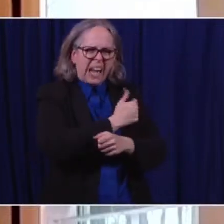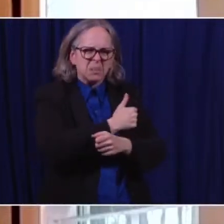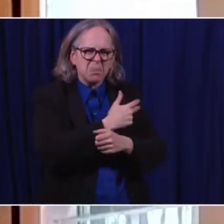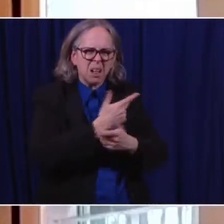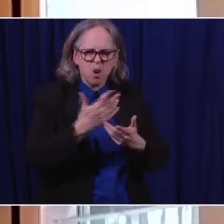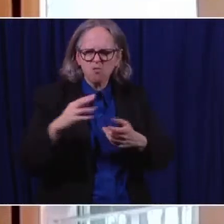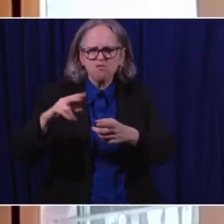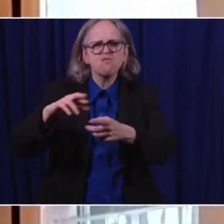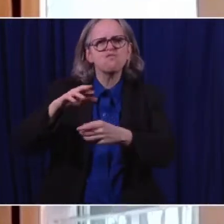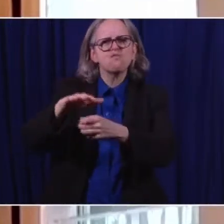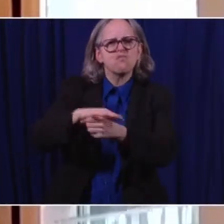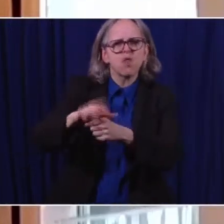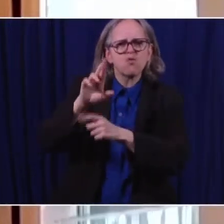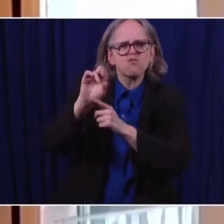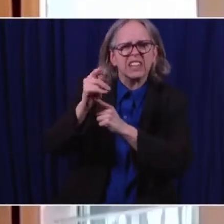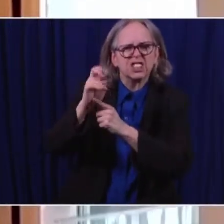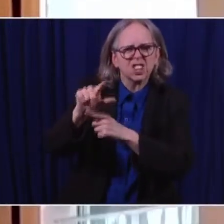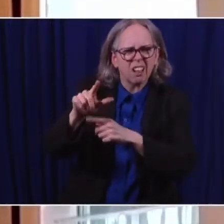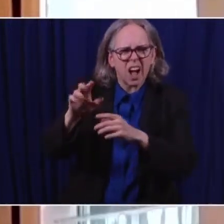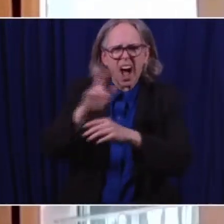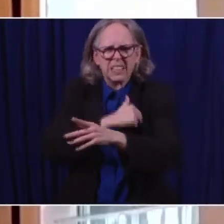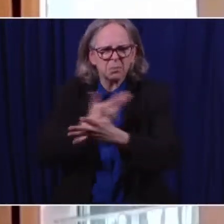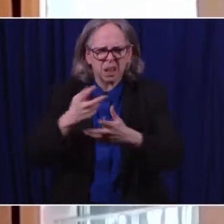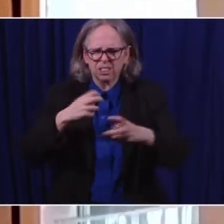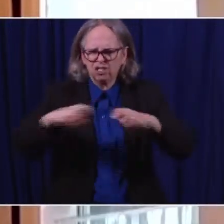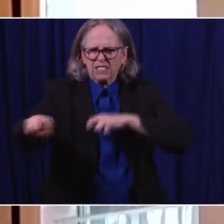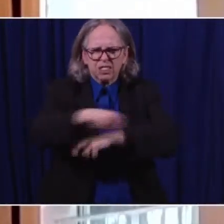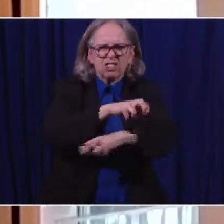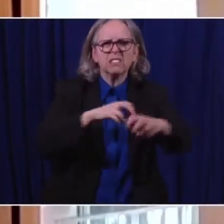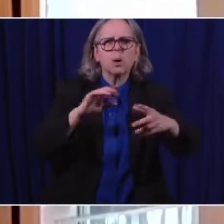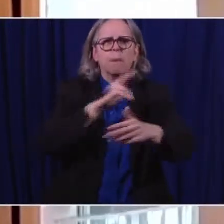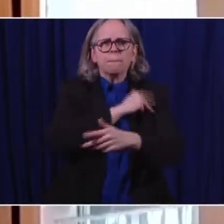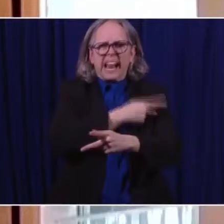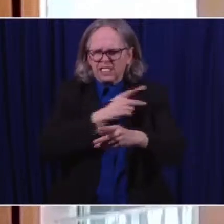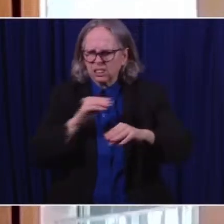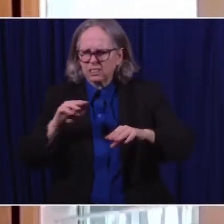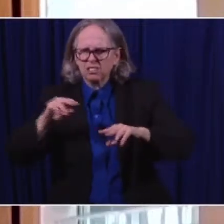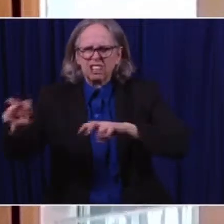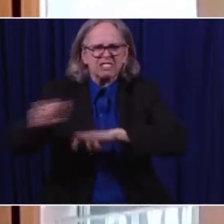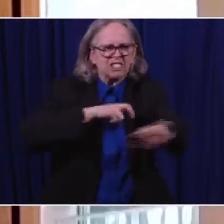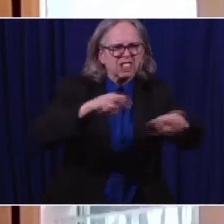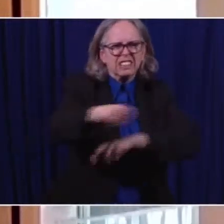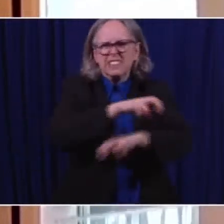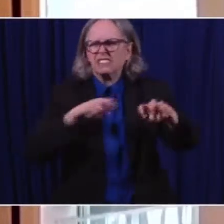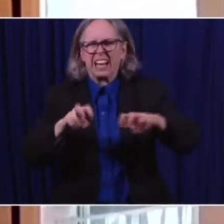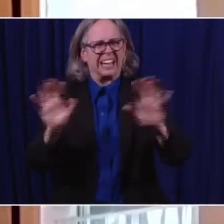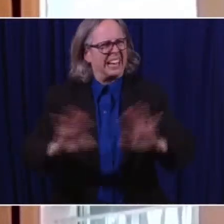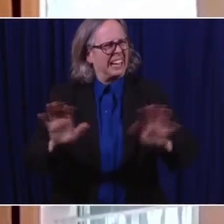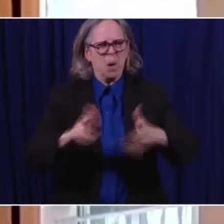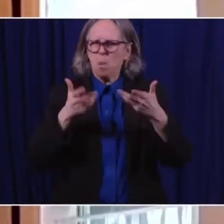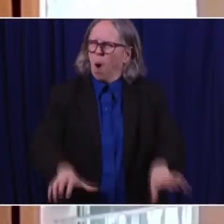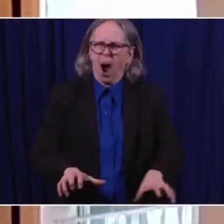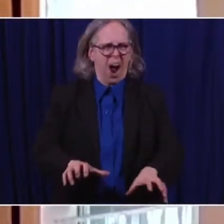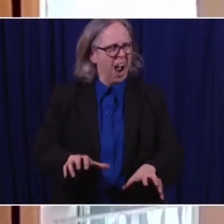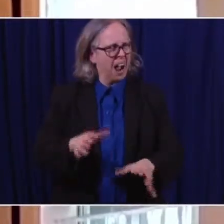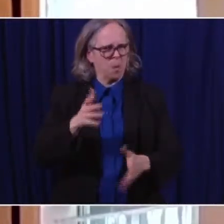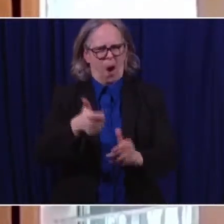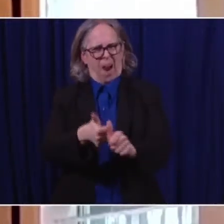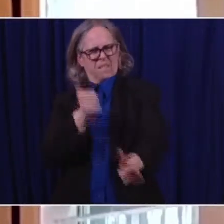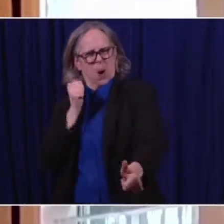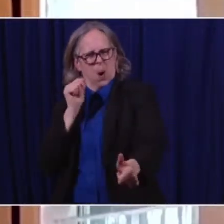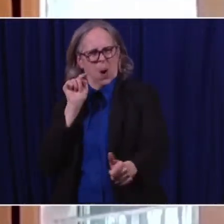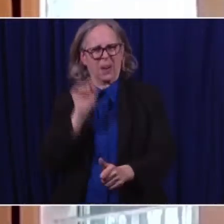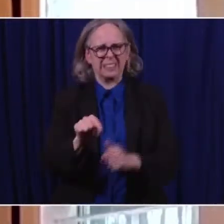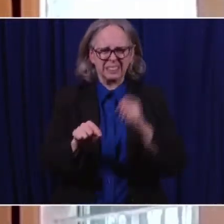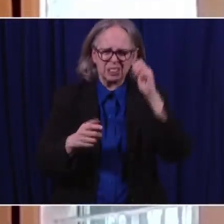for more transfers become much more common. Therefore, we're confident that if our